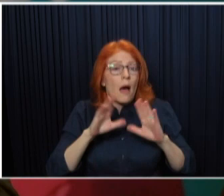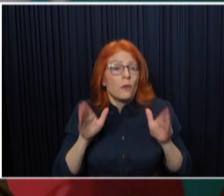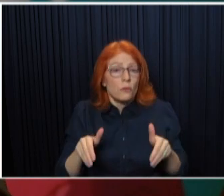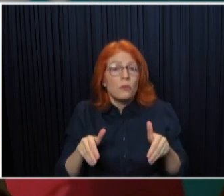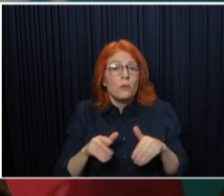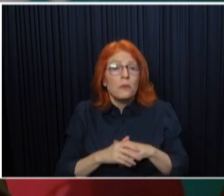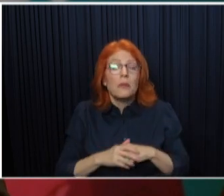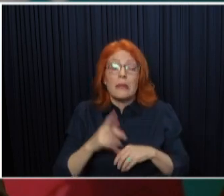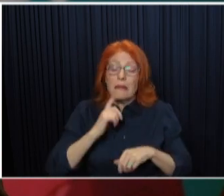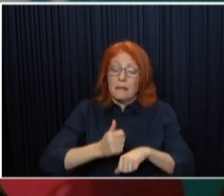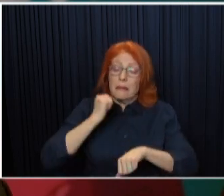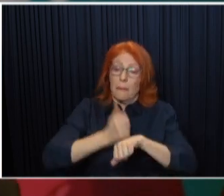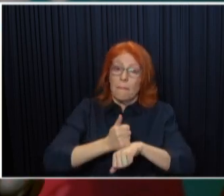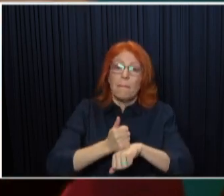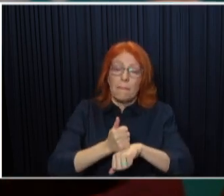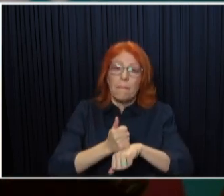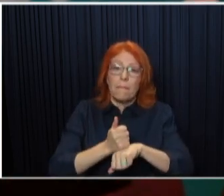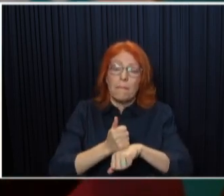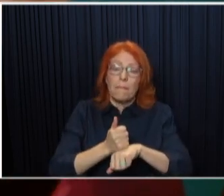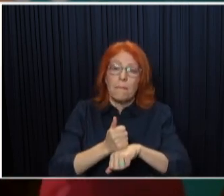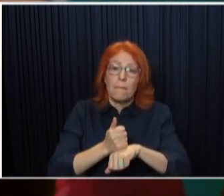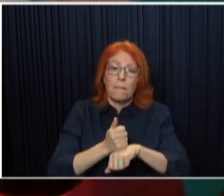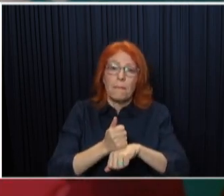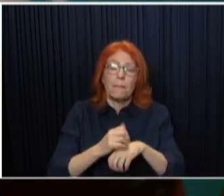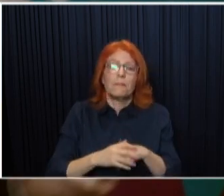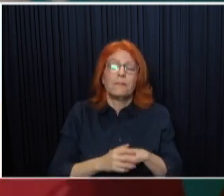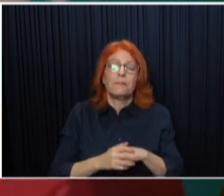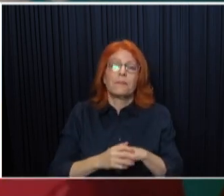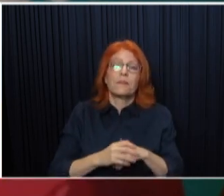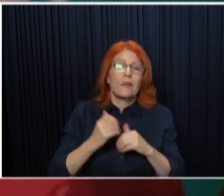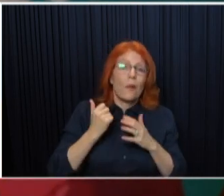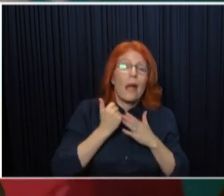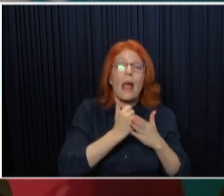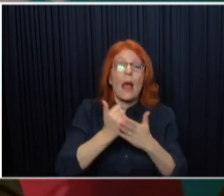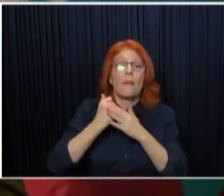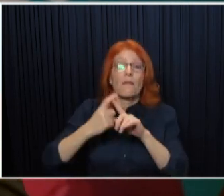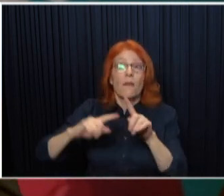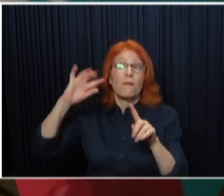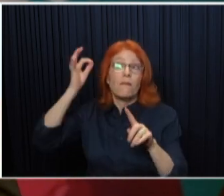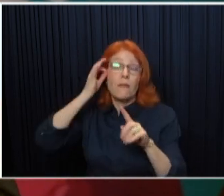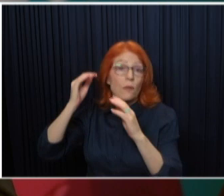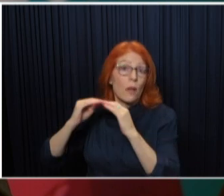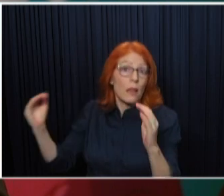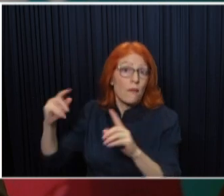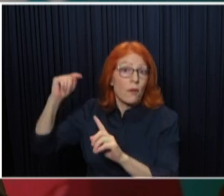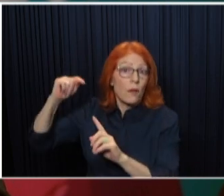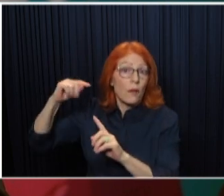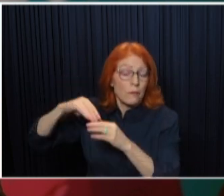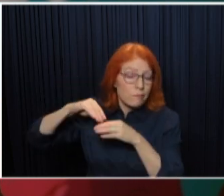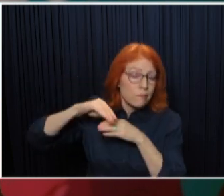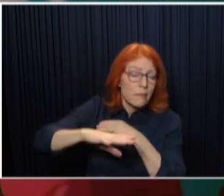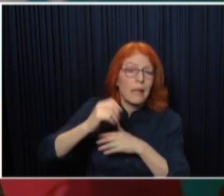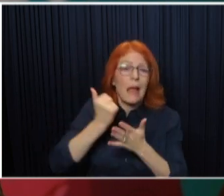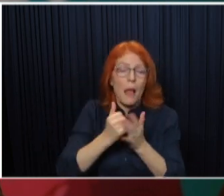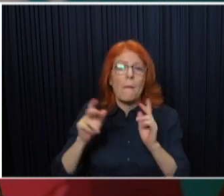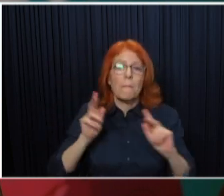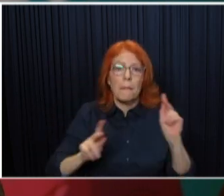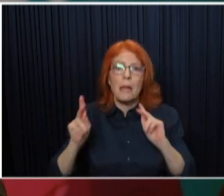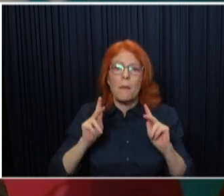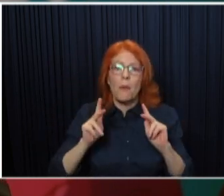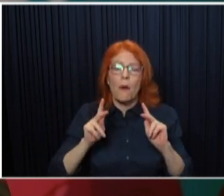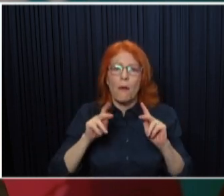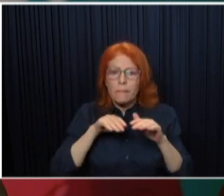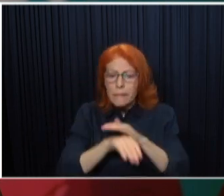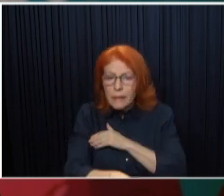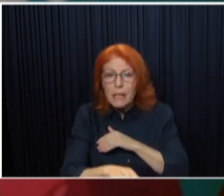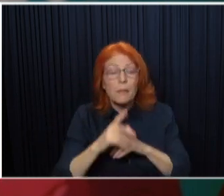we can set it up with helping from the federal level can help those people get in there, and one of the